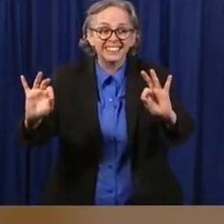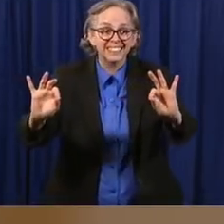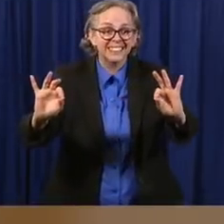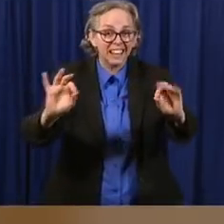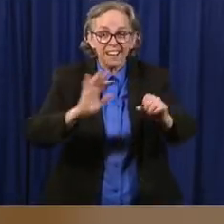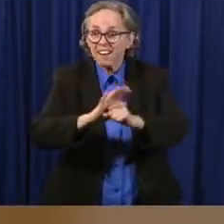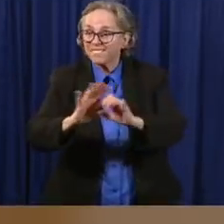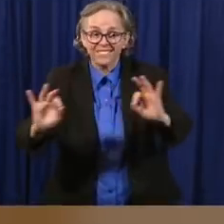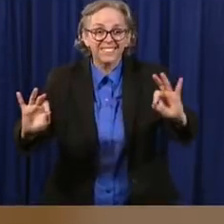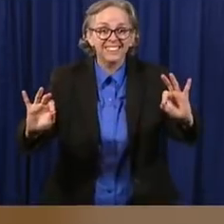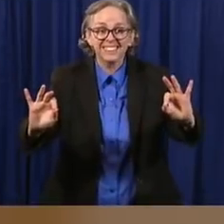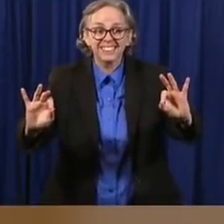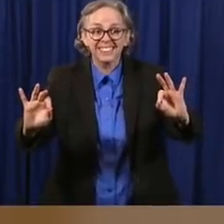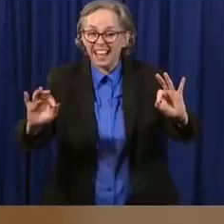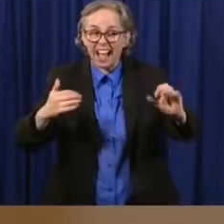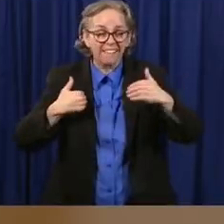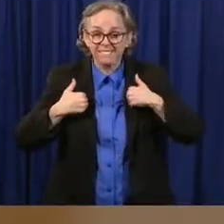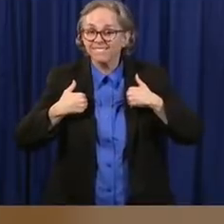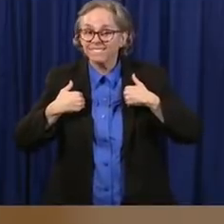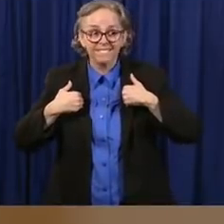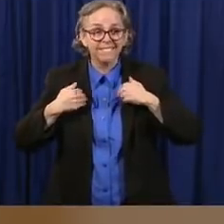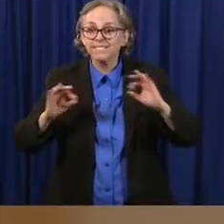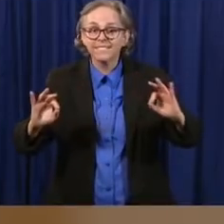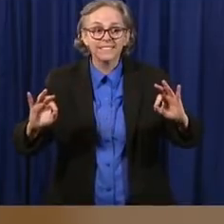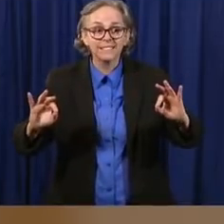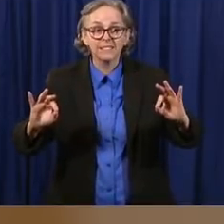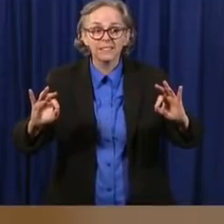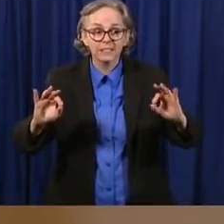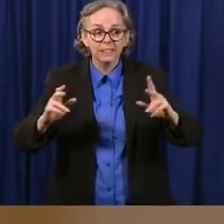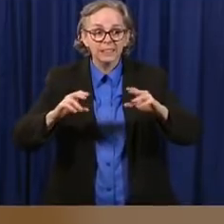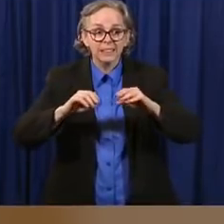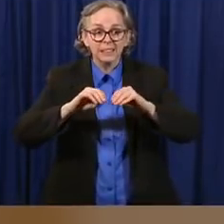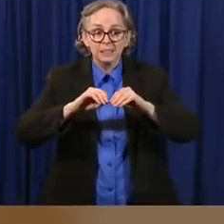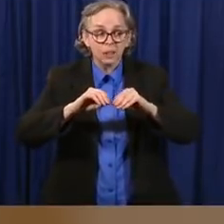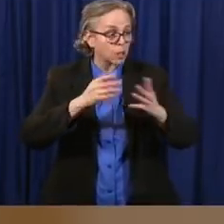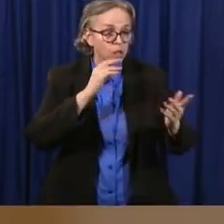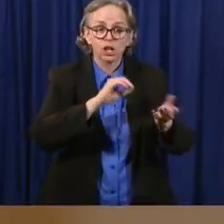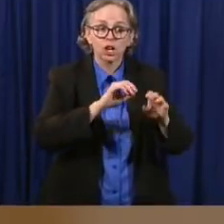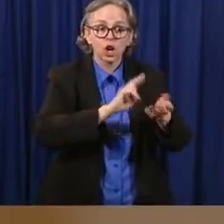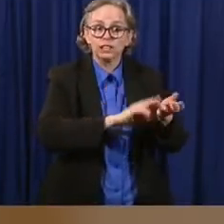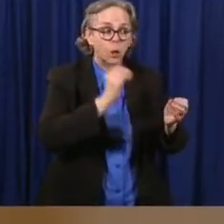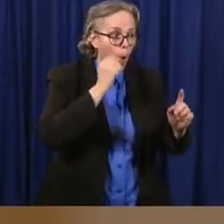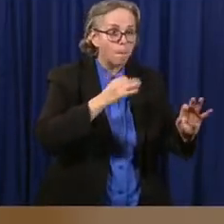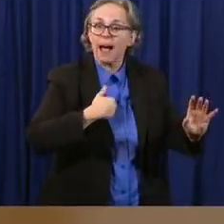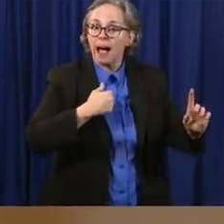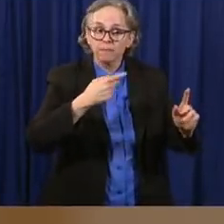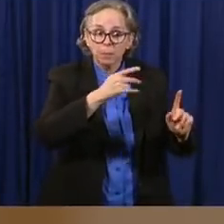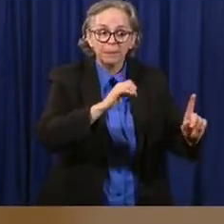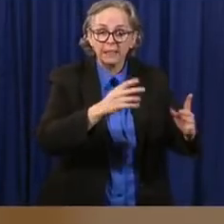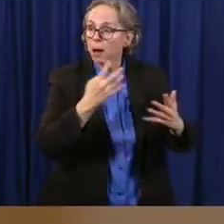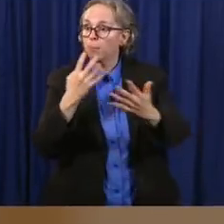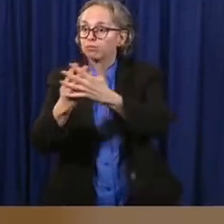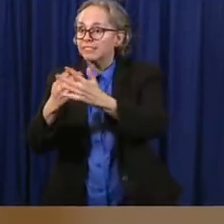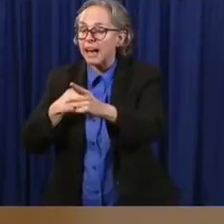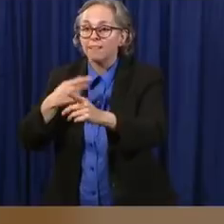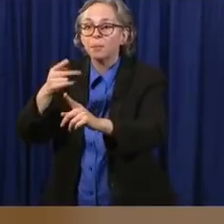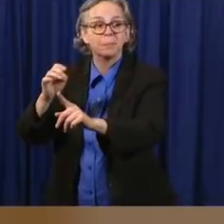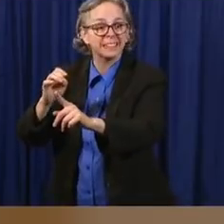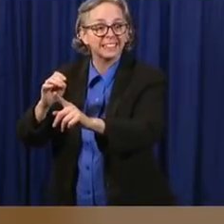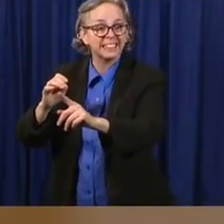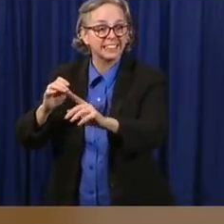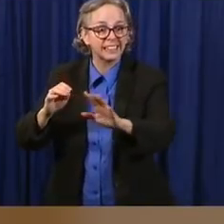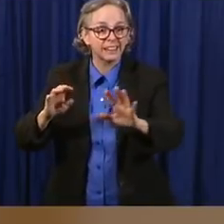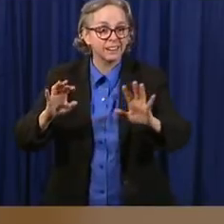have the PPE in our nursing homes, in our prisons, for our frontline responders and our EMS. When we have all of those